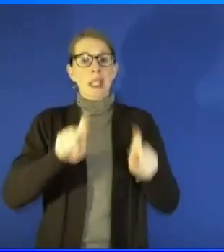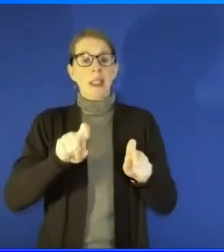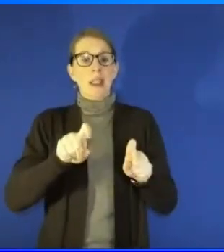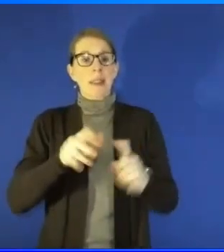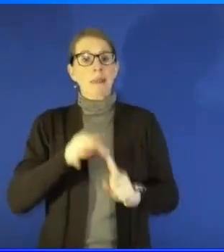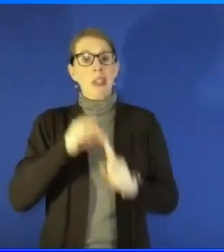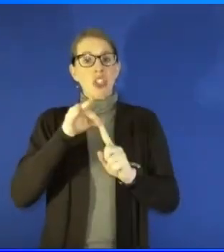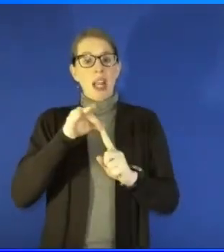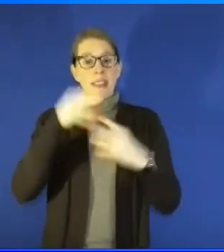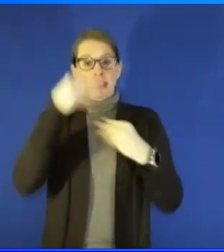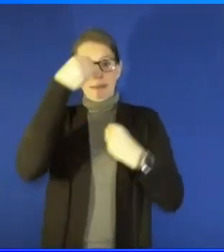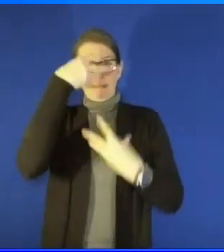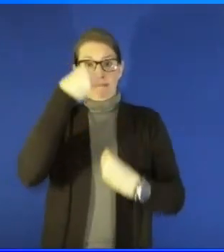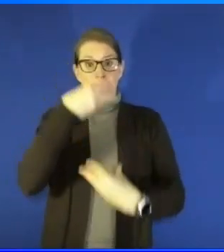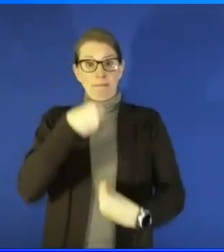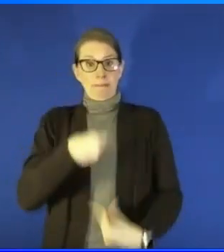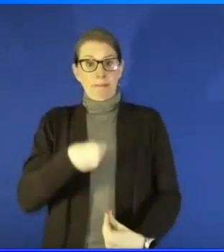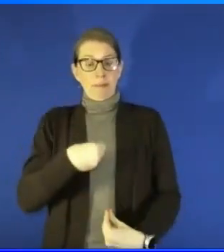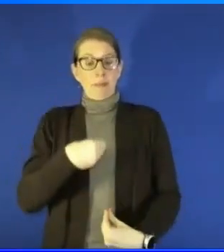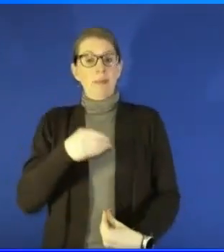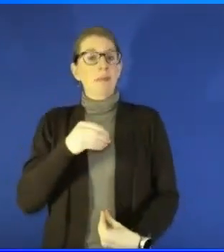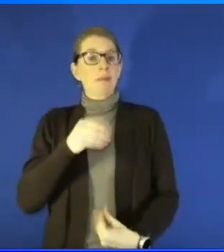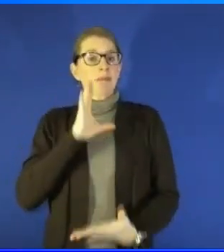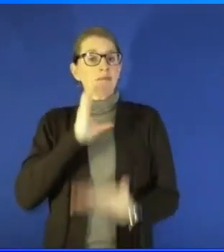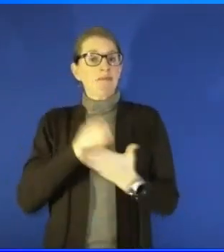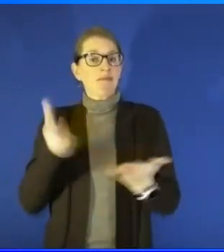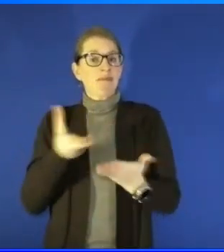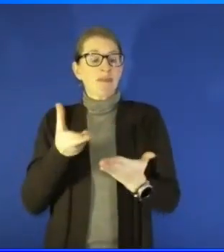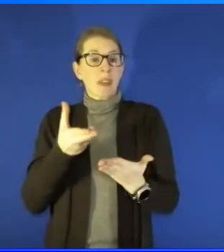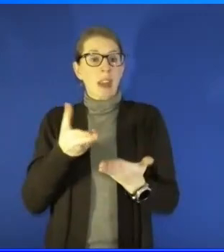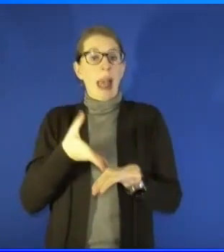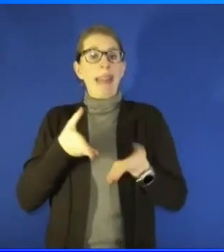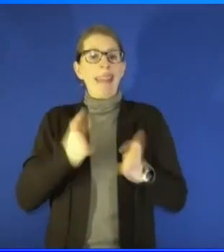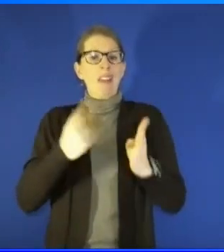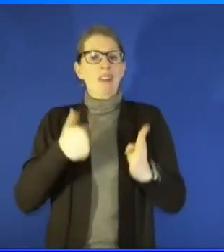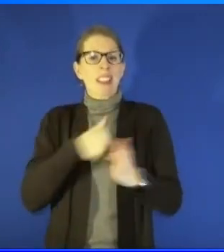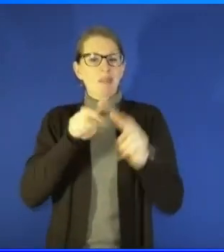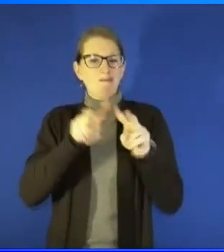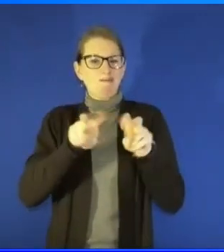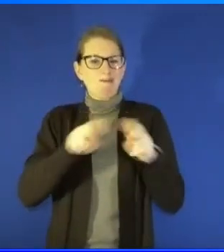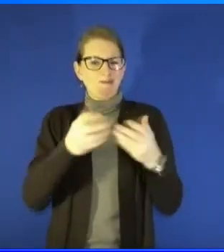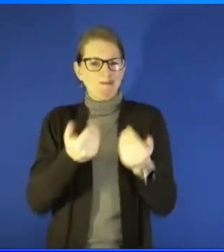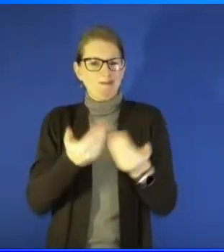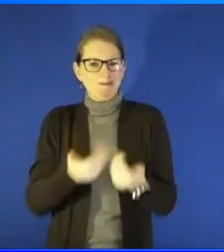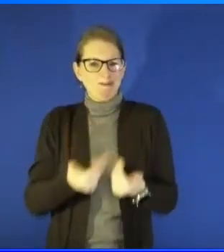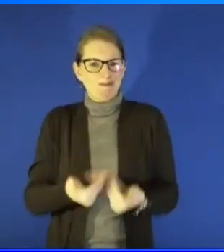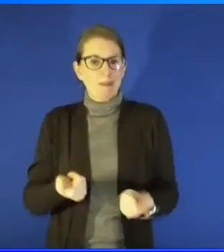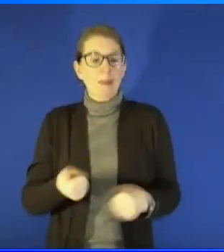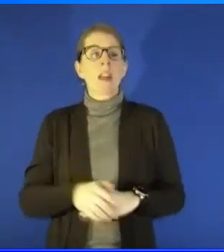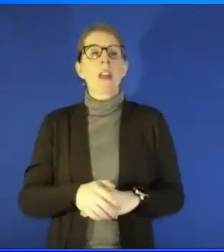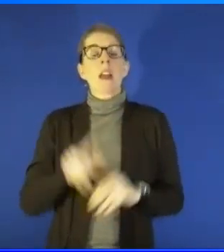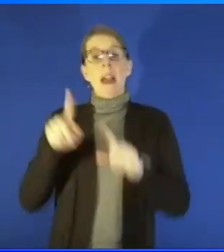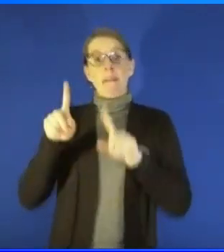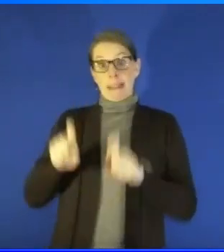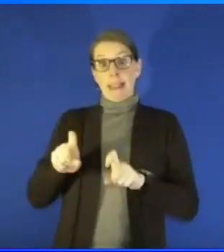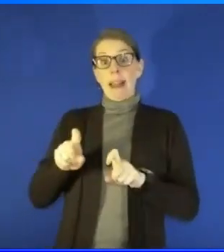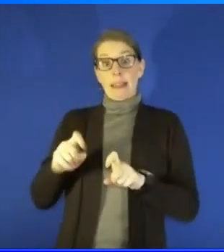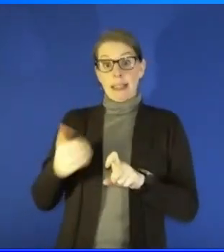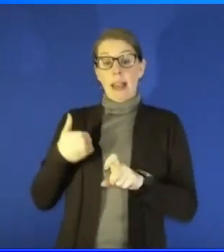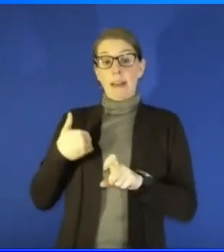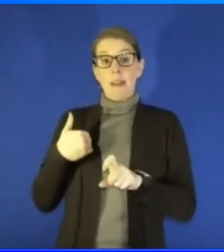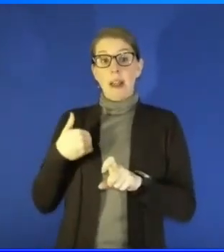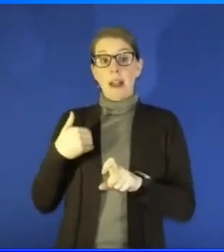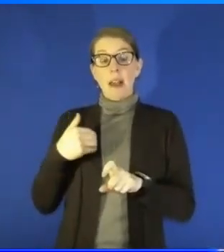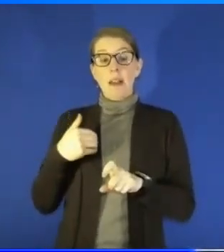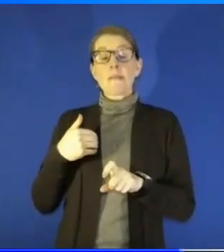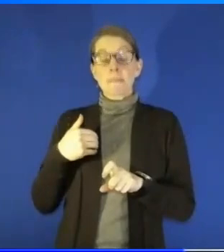here at KU Medical Center, allows us to sort this out. We have a test where we're looking at the uptake